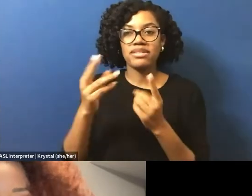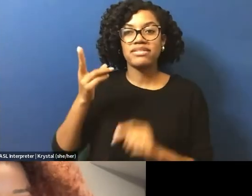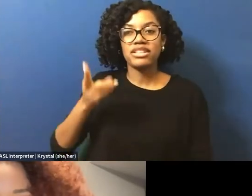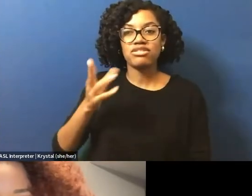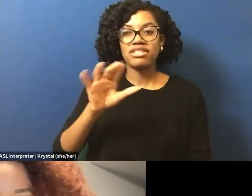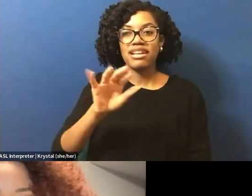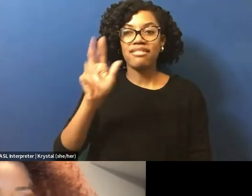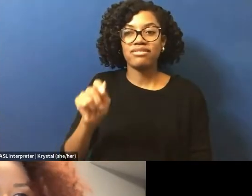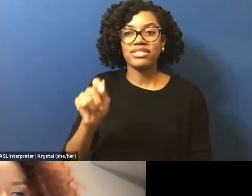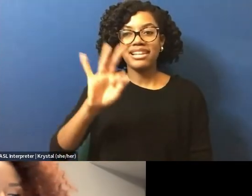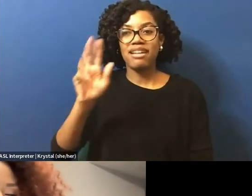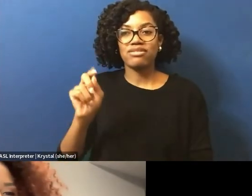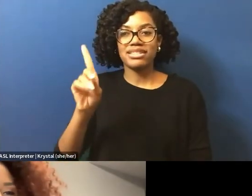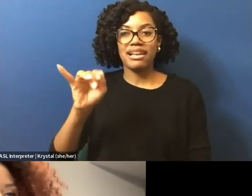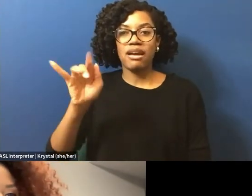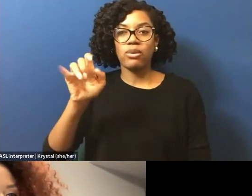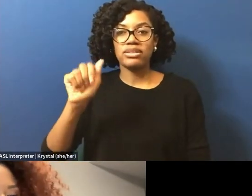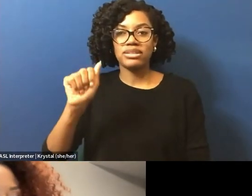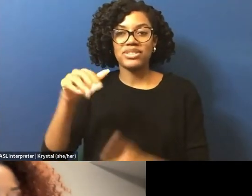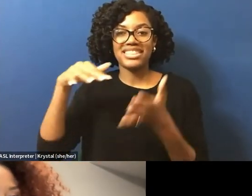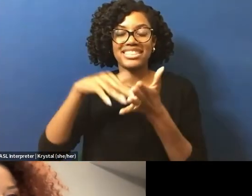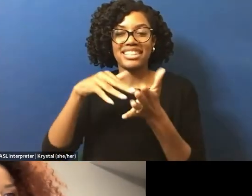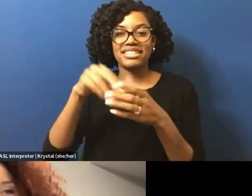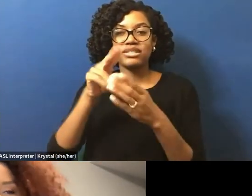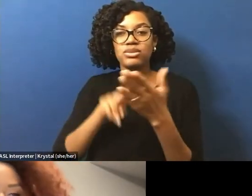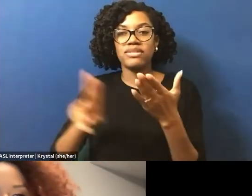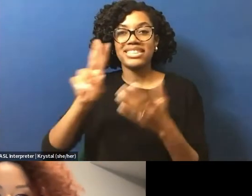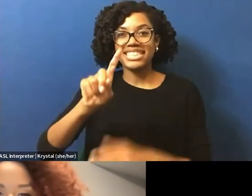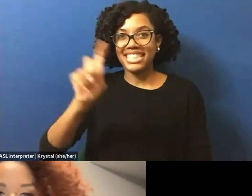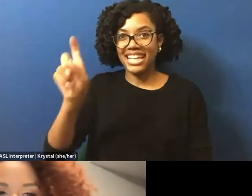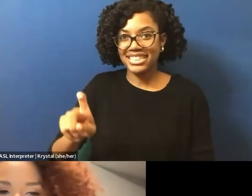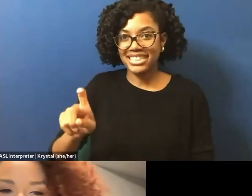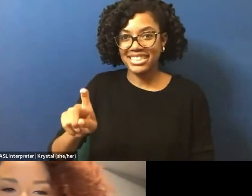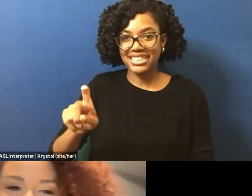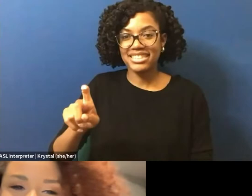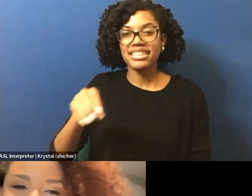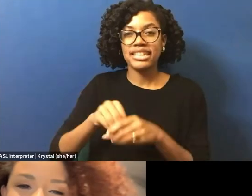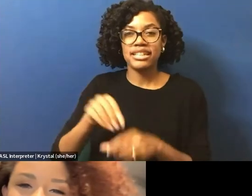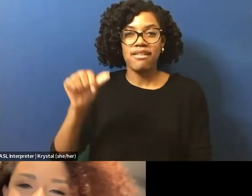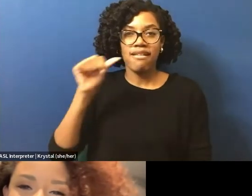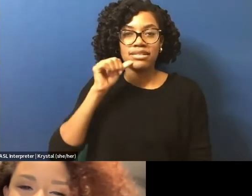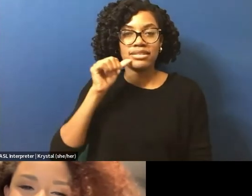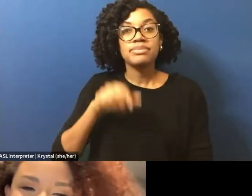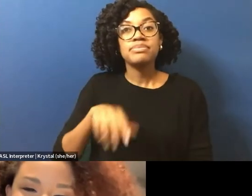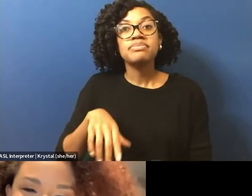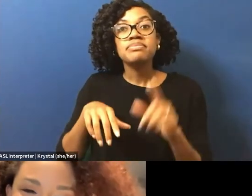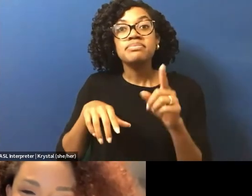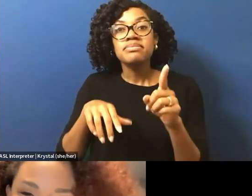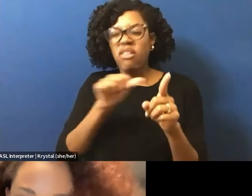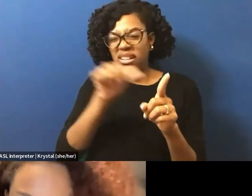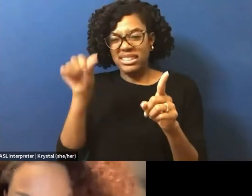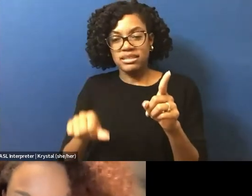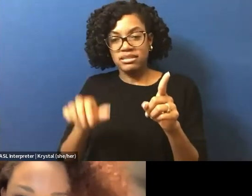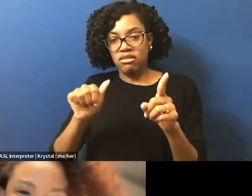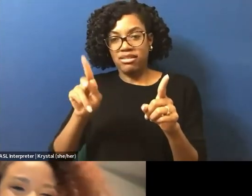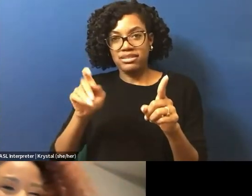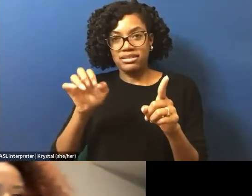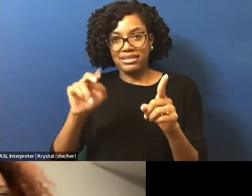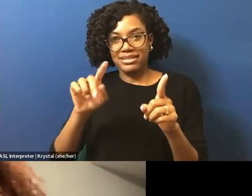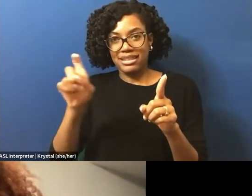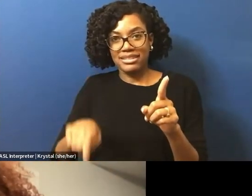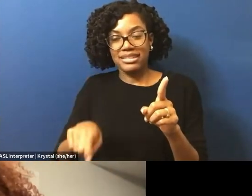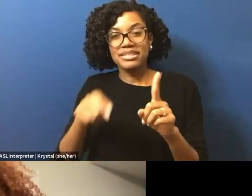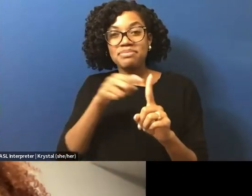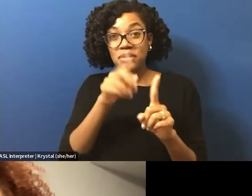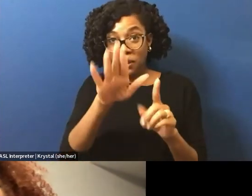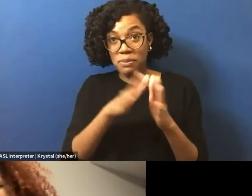at Austin. She is the author of Remaking Black Power, How Black Women Transformed an Era, and